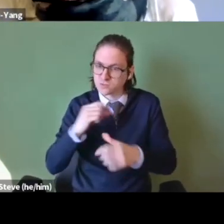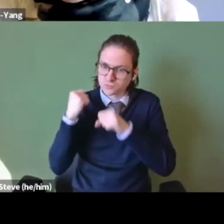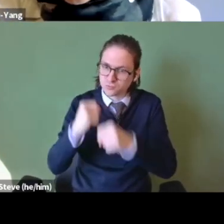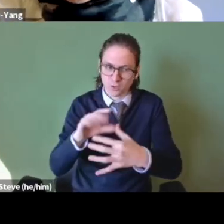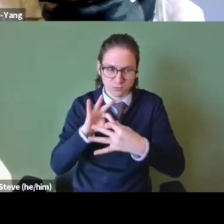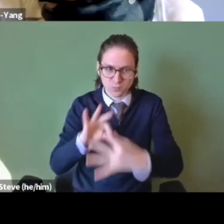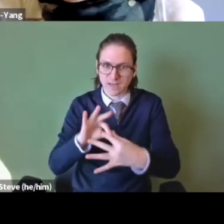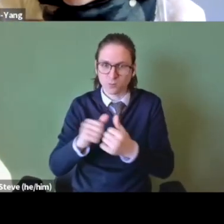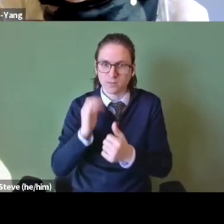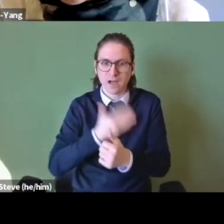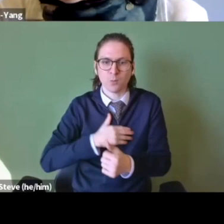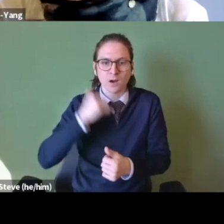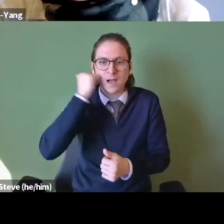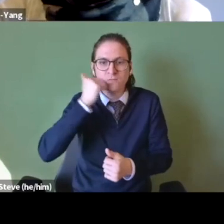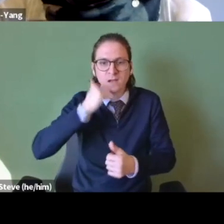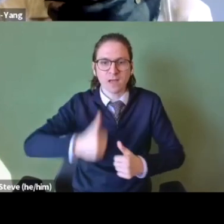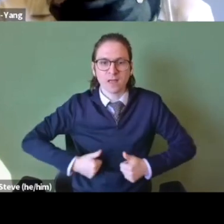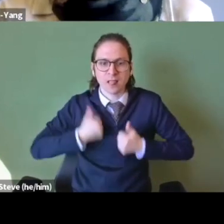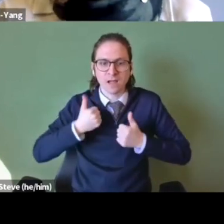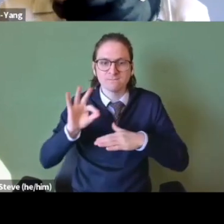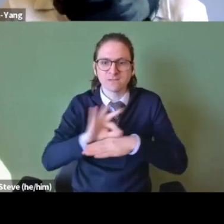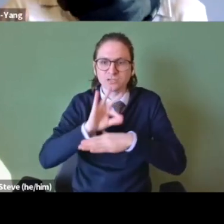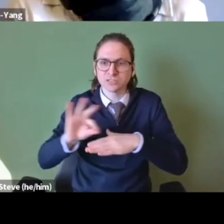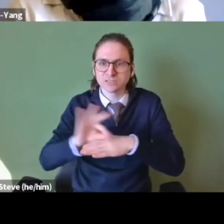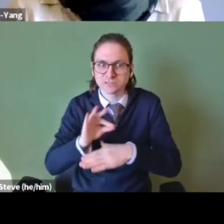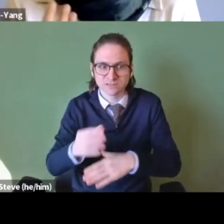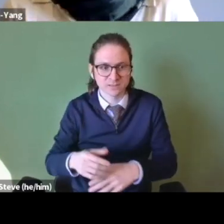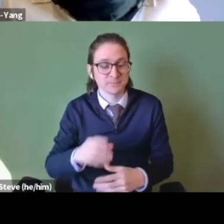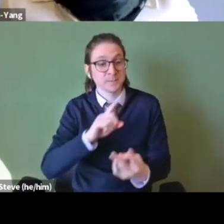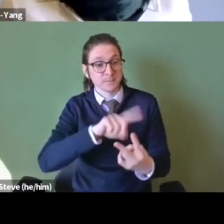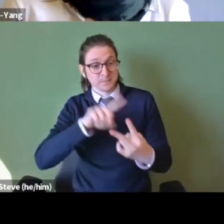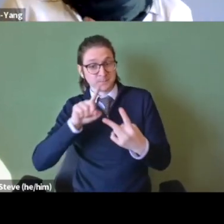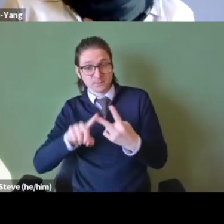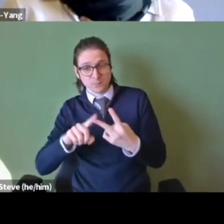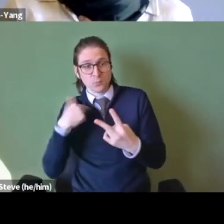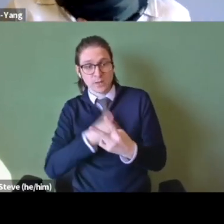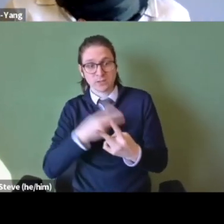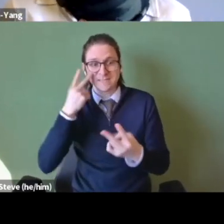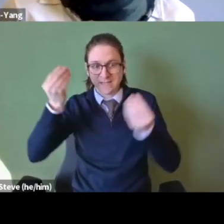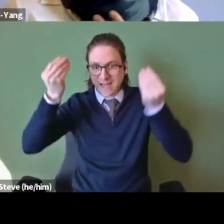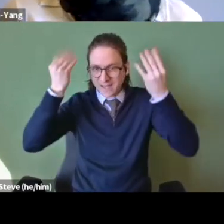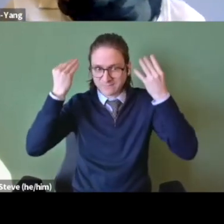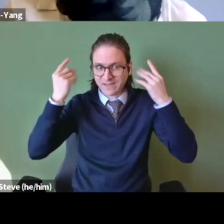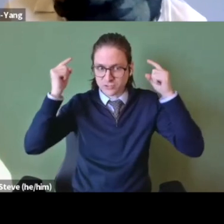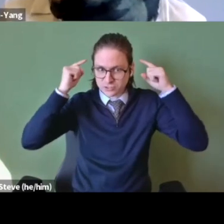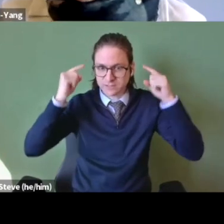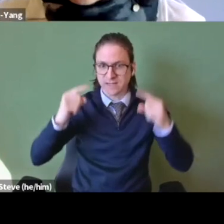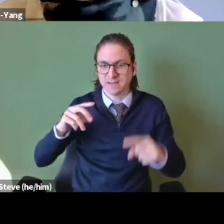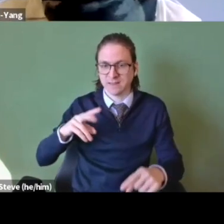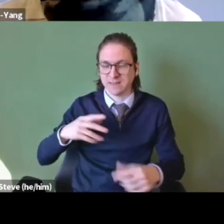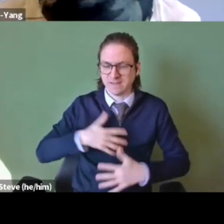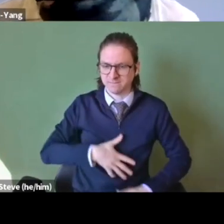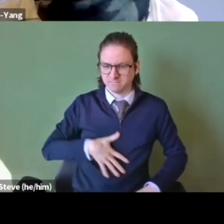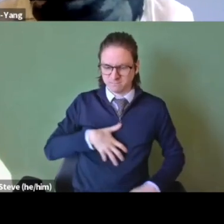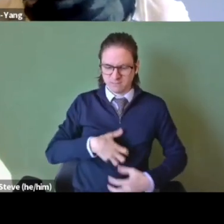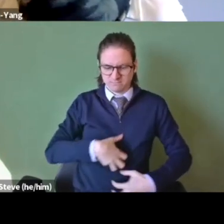we're also getting these systematic activations in visceral somatosensory and somatomotor